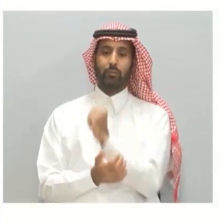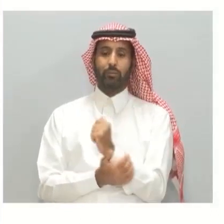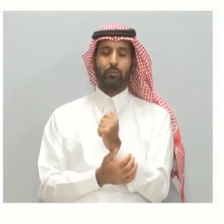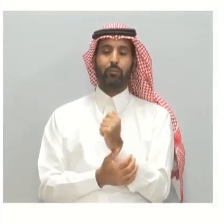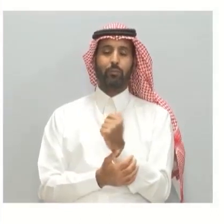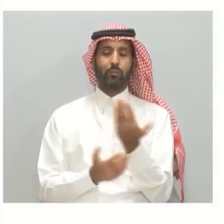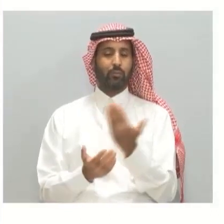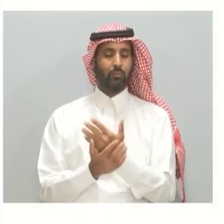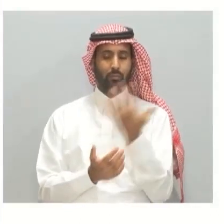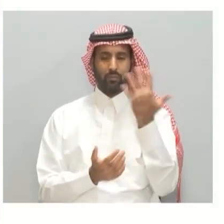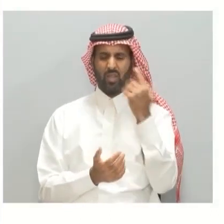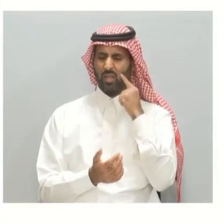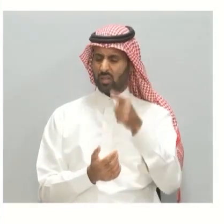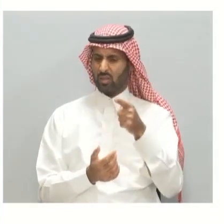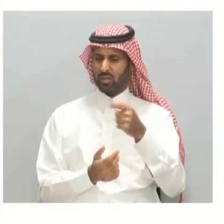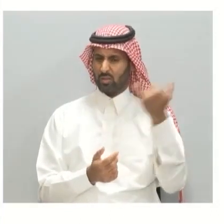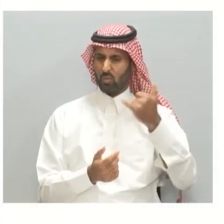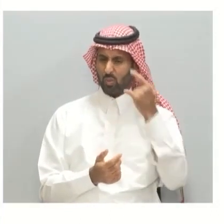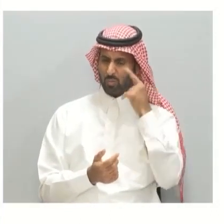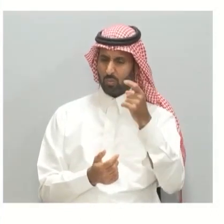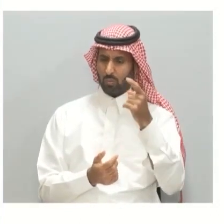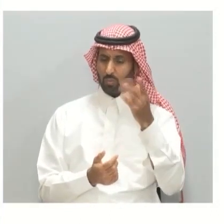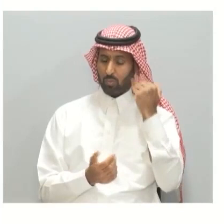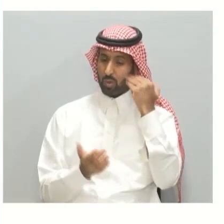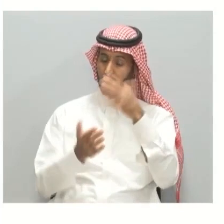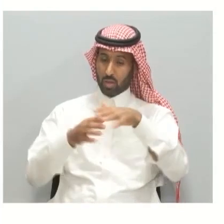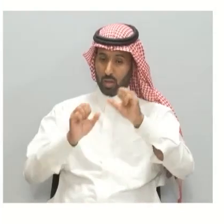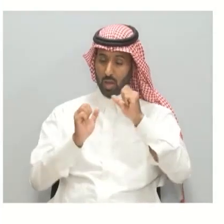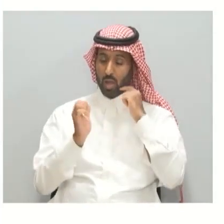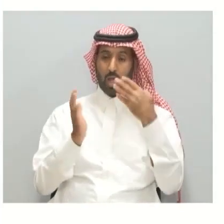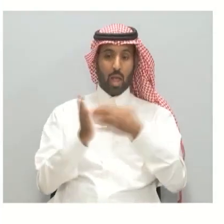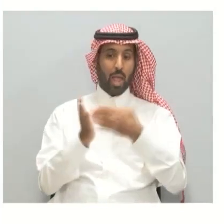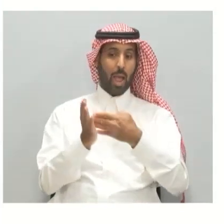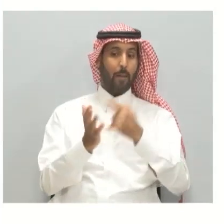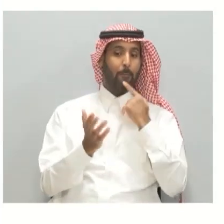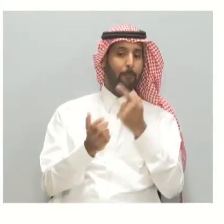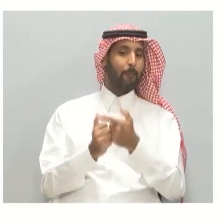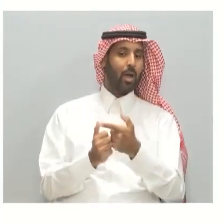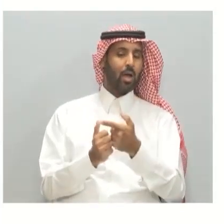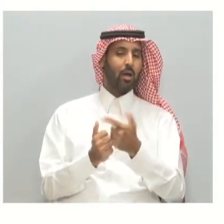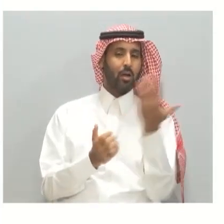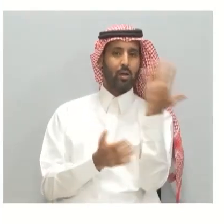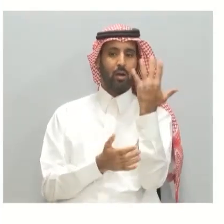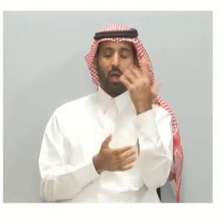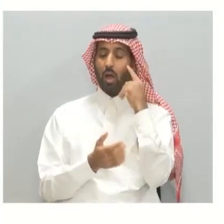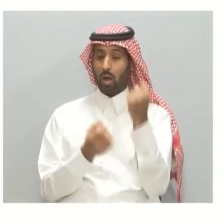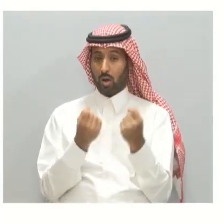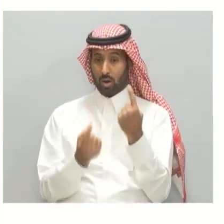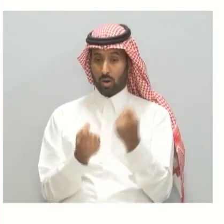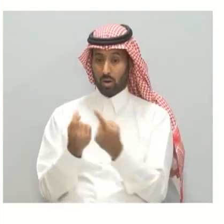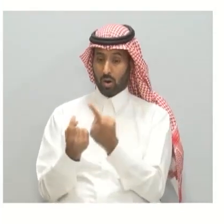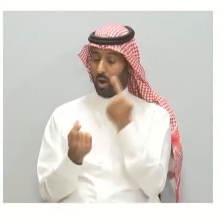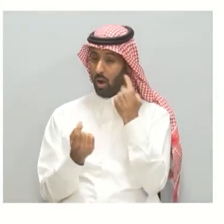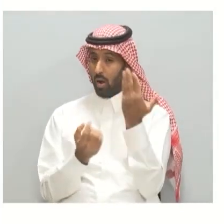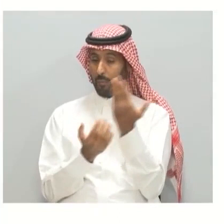an arborist, it is essential that you have a related bachelor's degree, for example, in forestry, from the